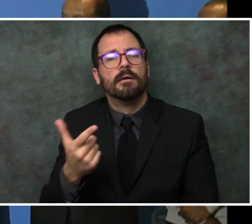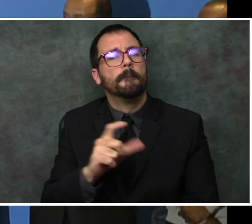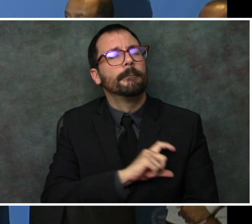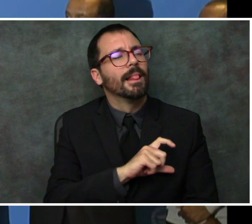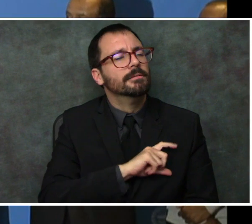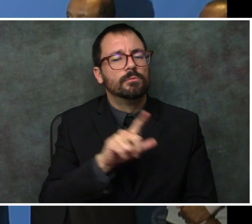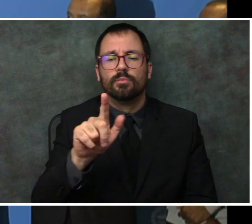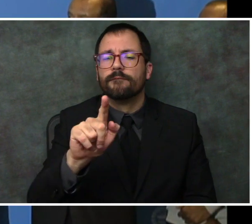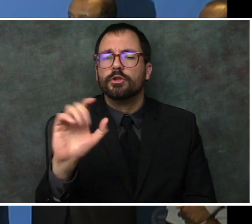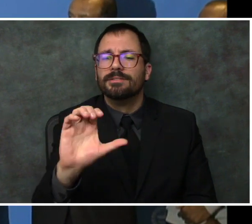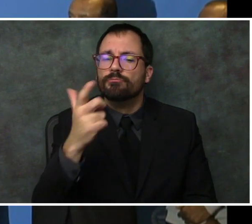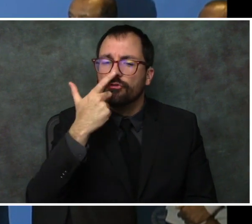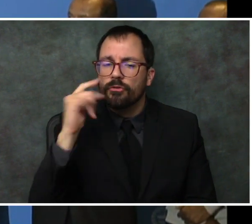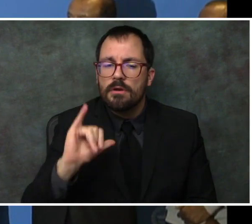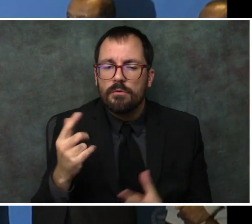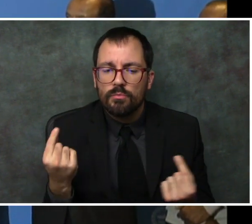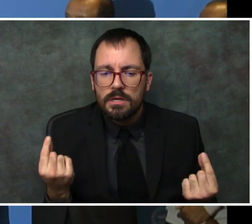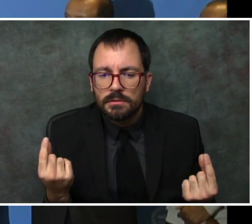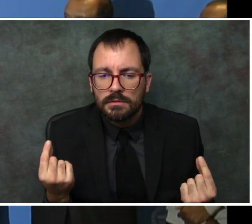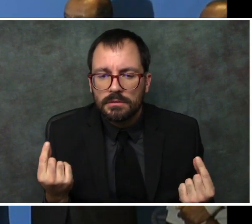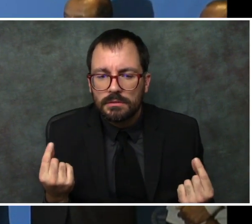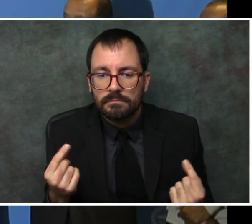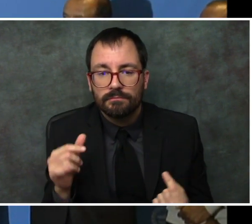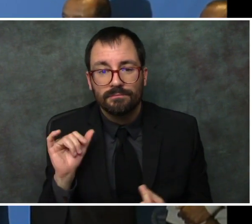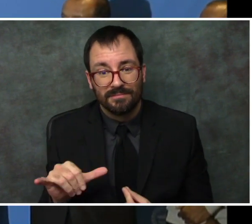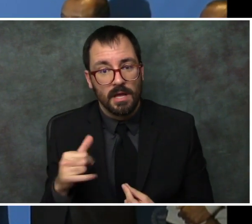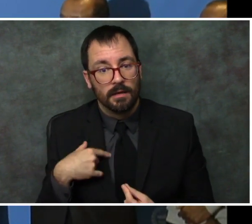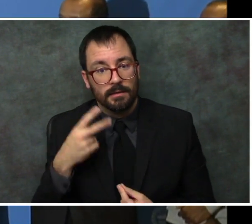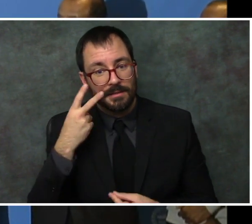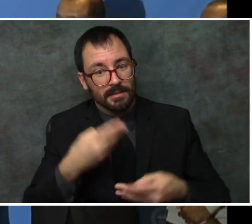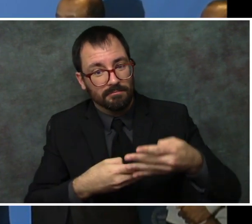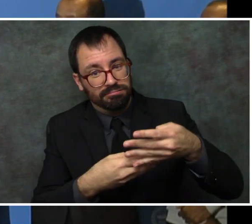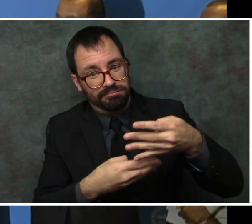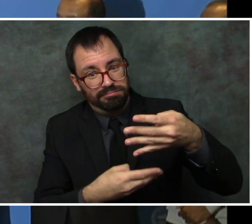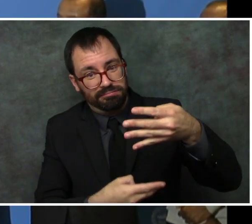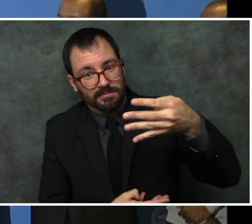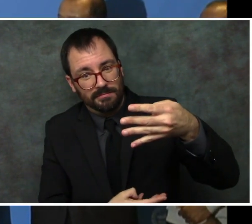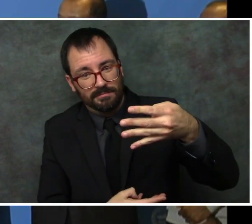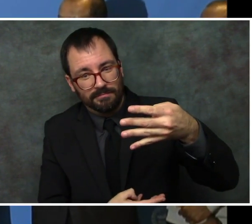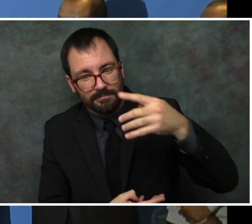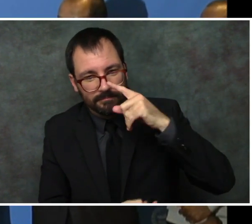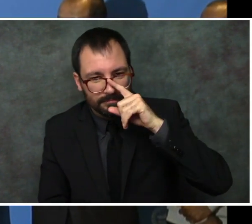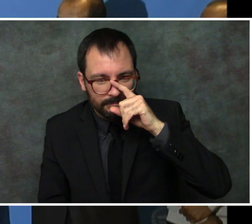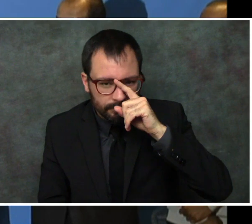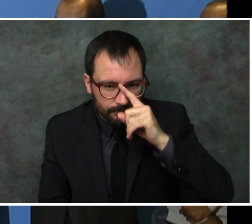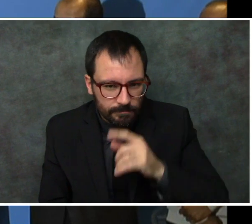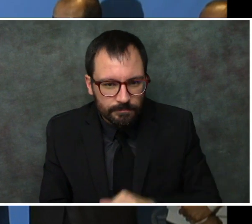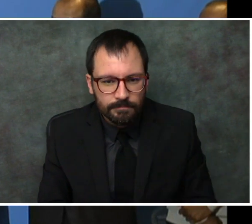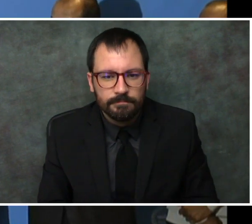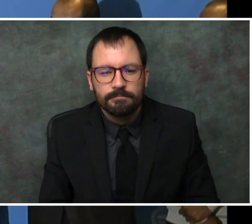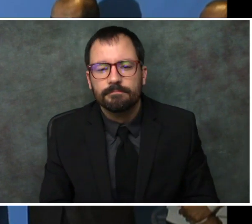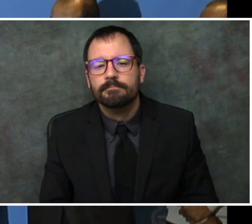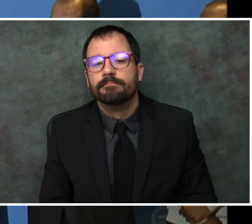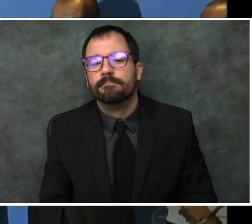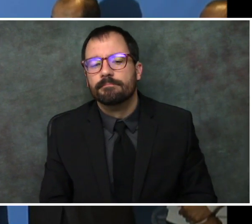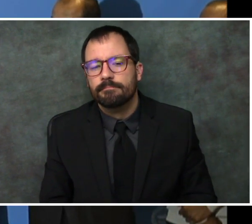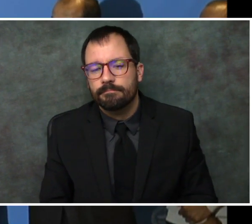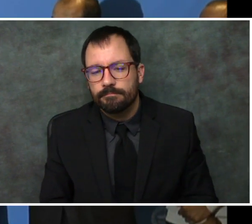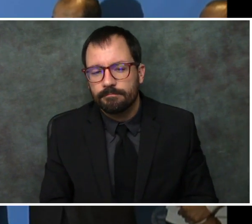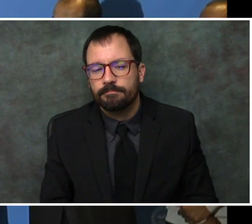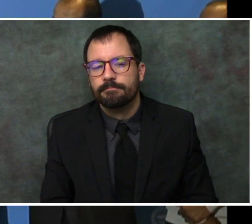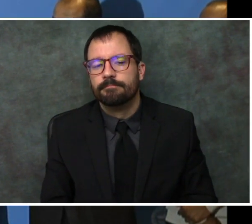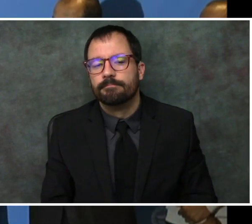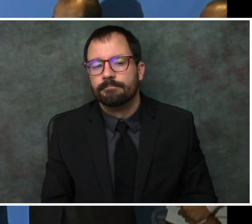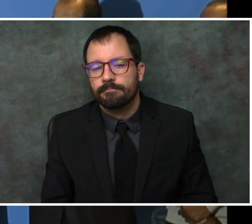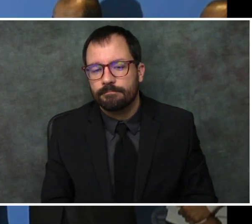There was a list across the nation, A Can't Wait. We talked about how the Boston Police Department had already implemented those